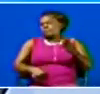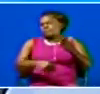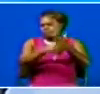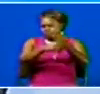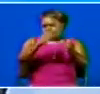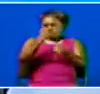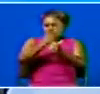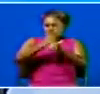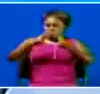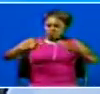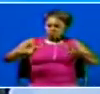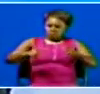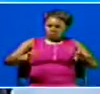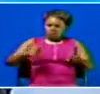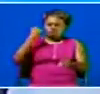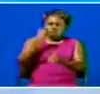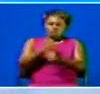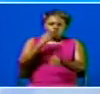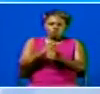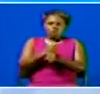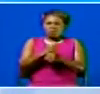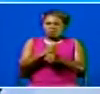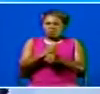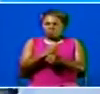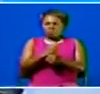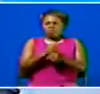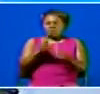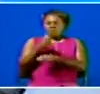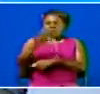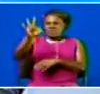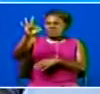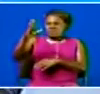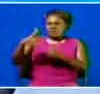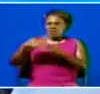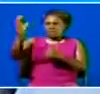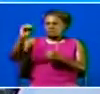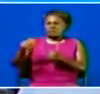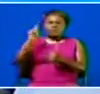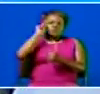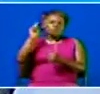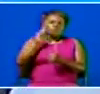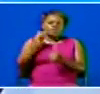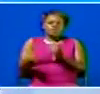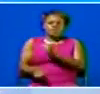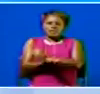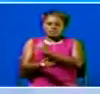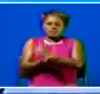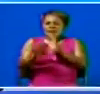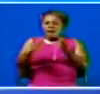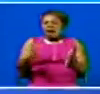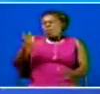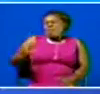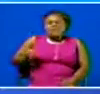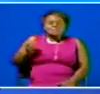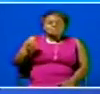searching in a country where the unemployment rate is more than 39%. Tonight, Timothy Otieno paints for us a picture of just how expensive